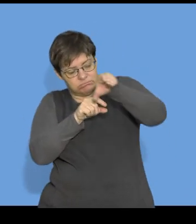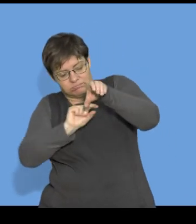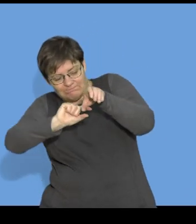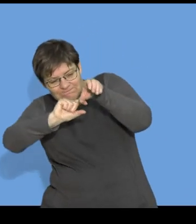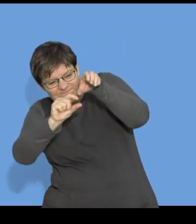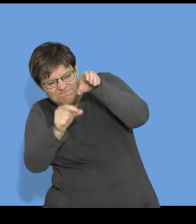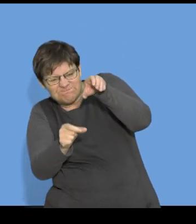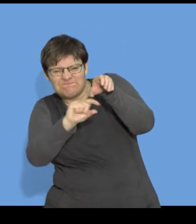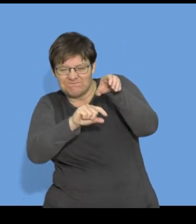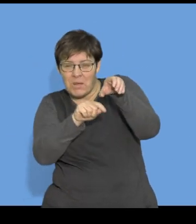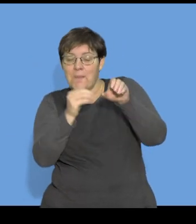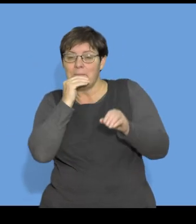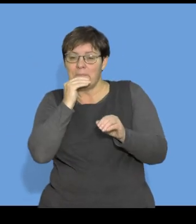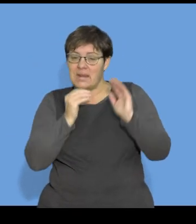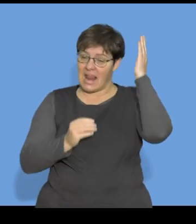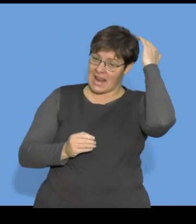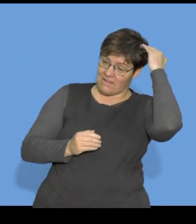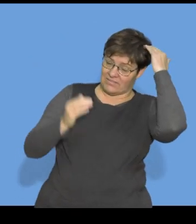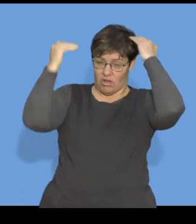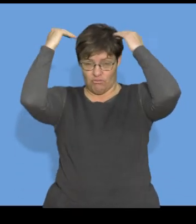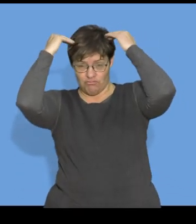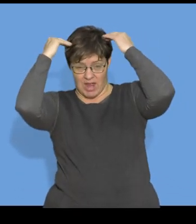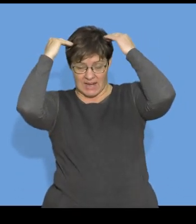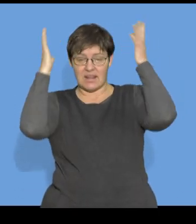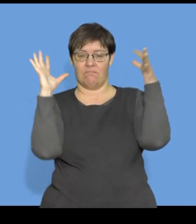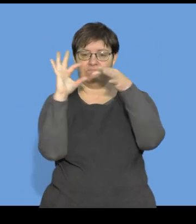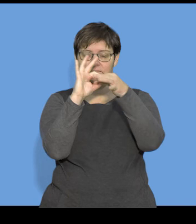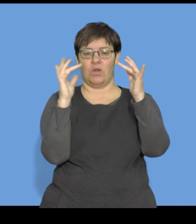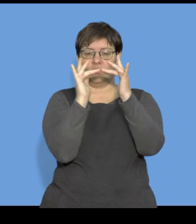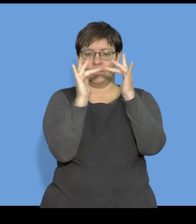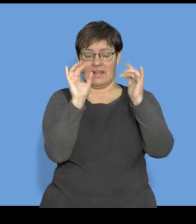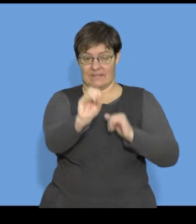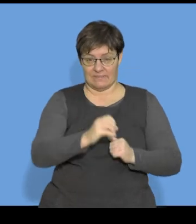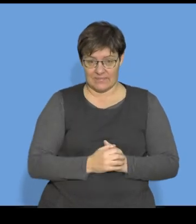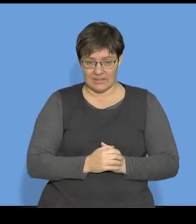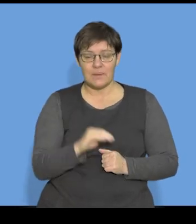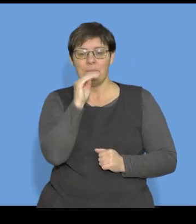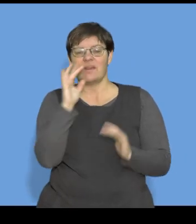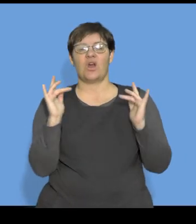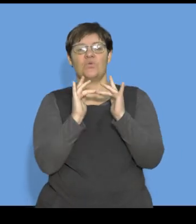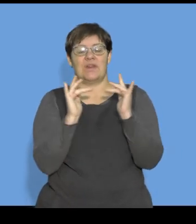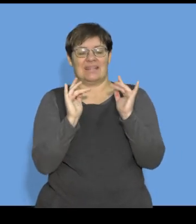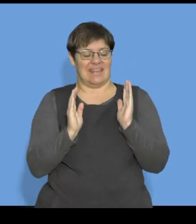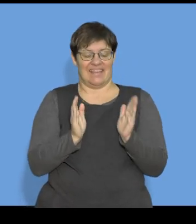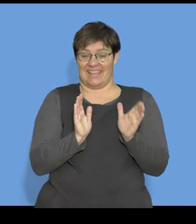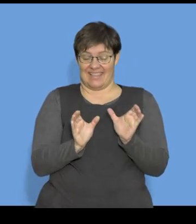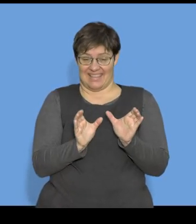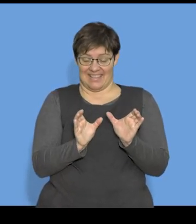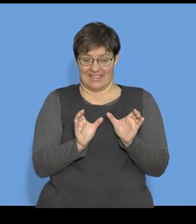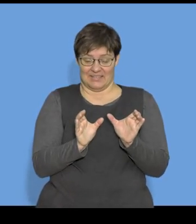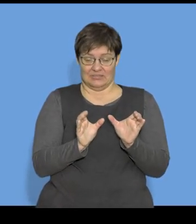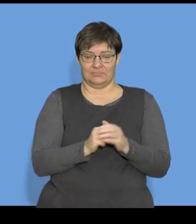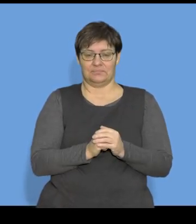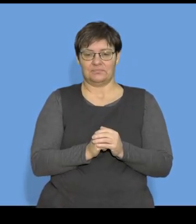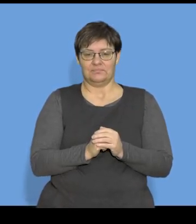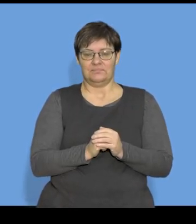do? It connects the left and the right hemispheres of the brain. It's a connecting part of the